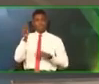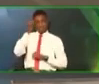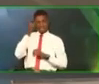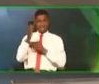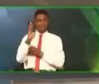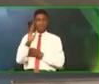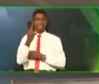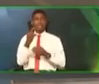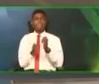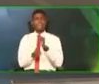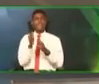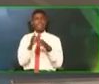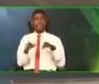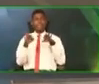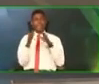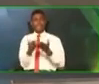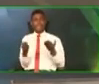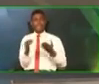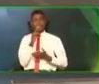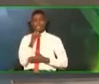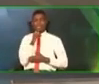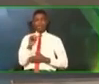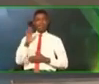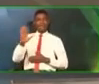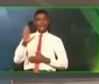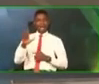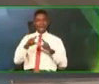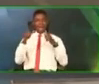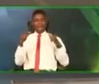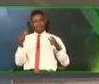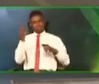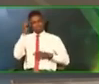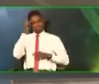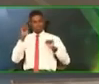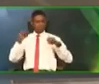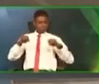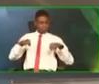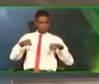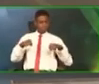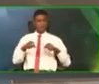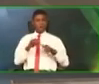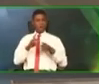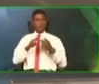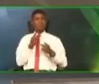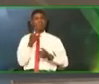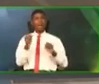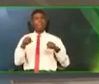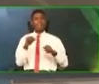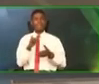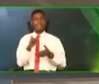The most important thing is not their linguistic prowess or their vocal ability. That can